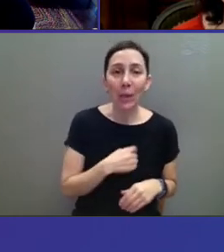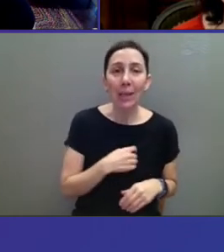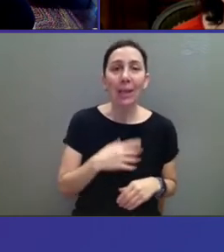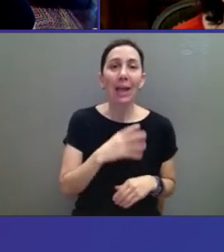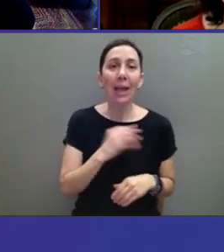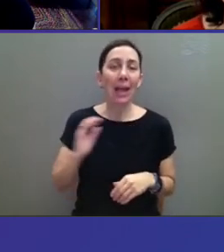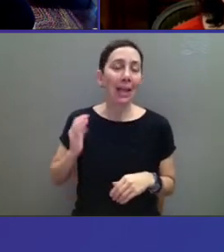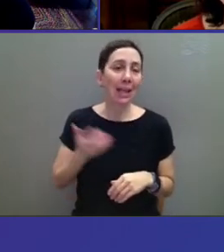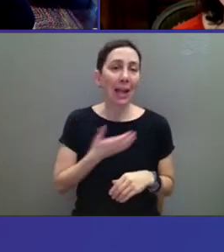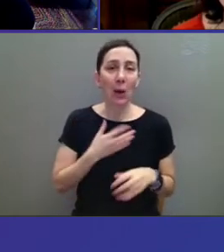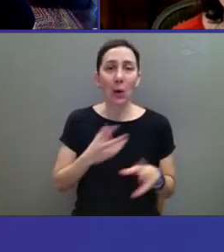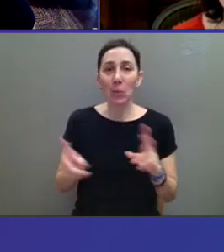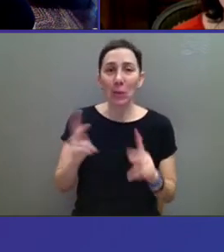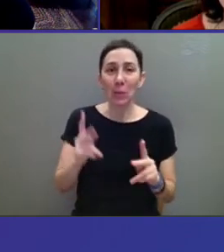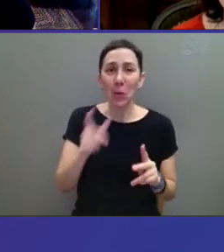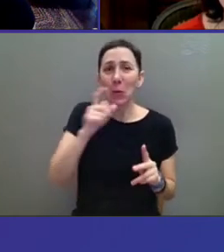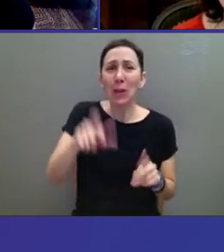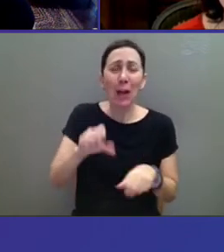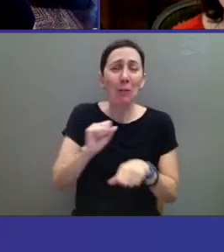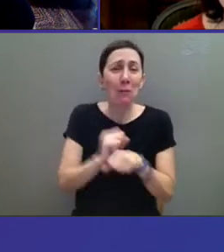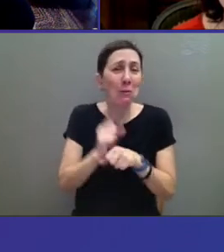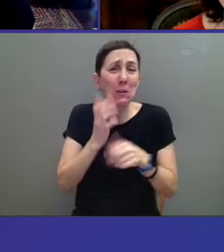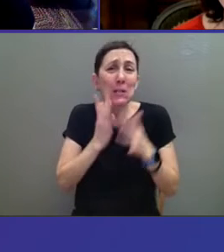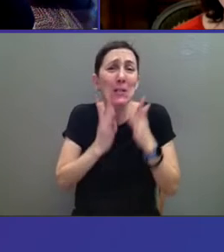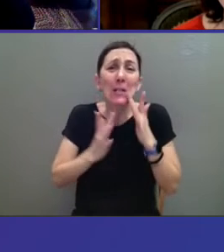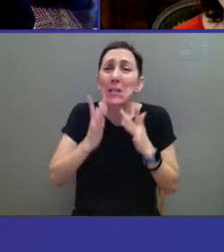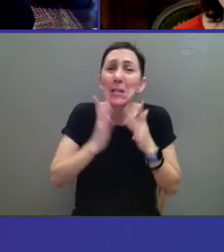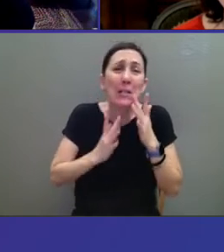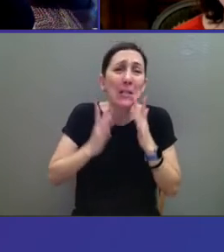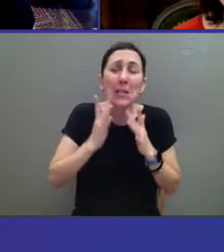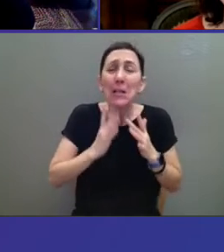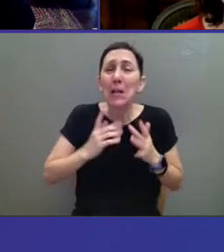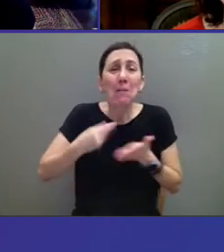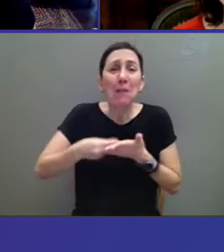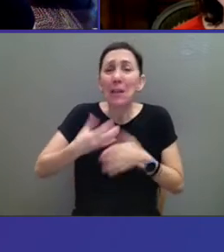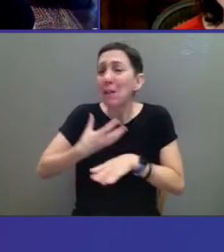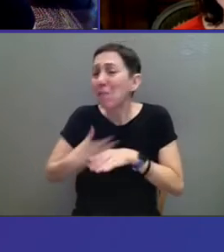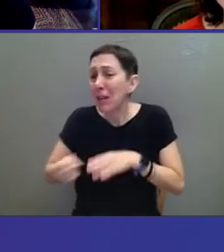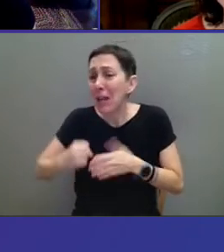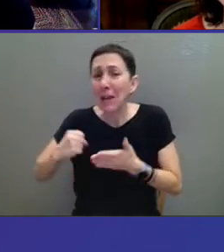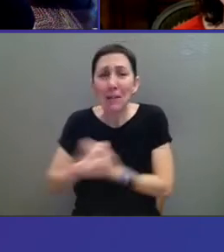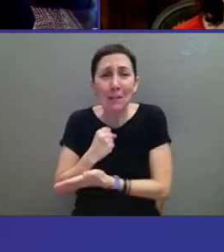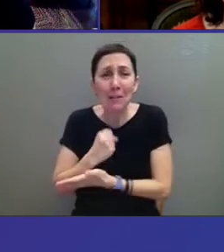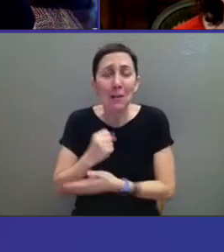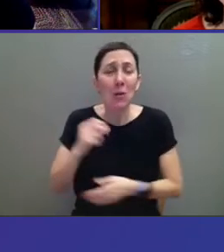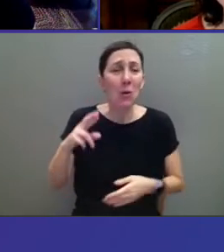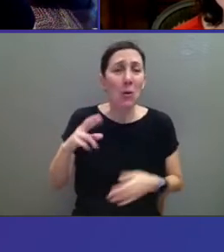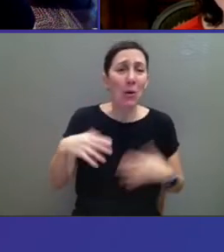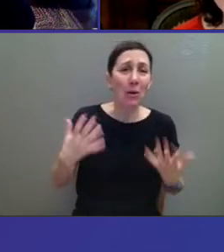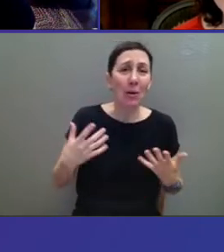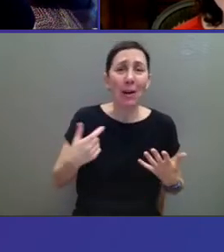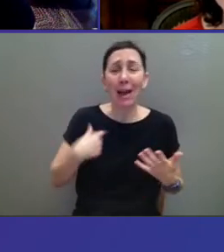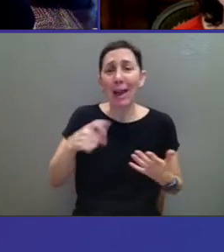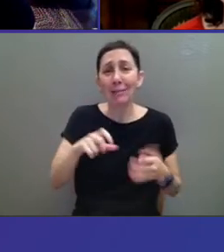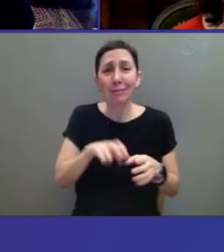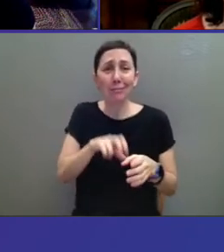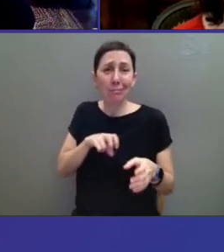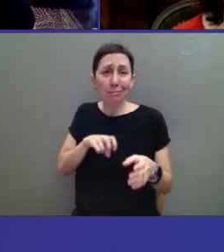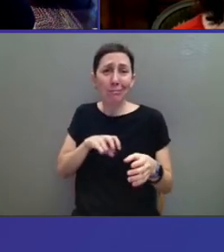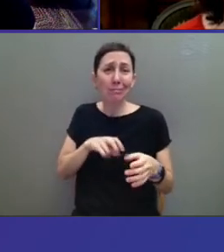work anemically because funding runs out or you have to roll off.